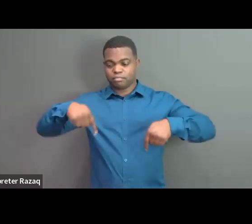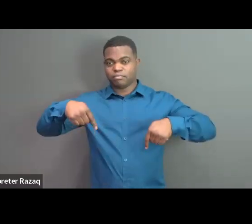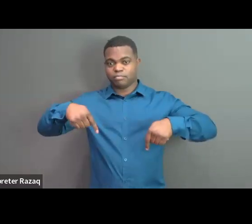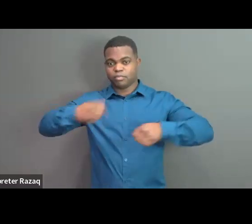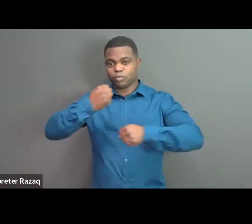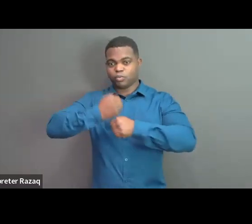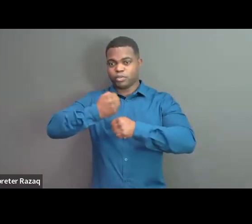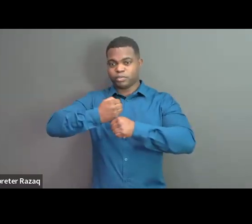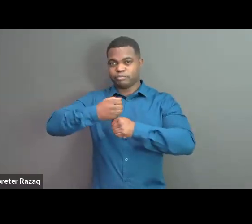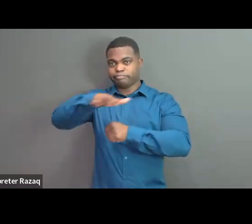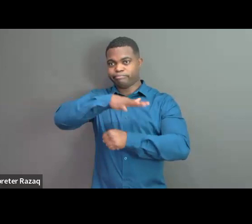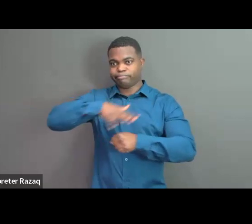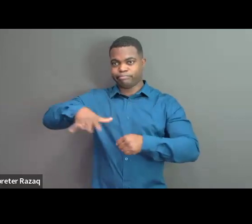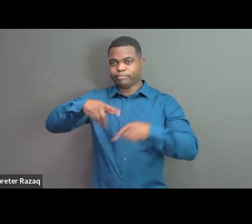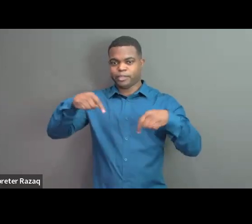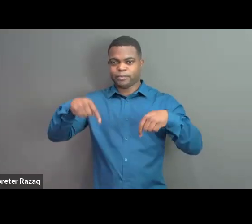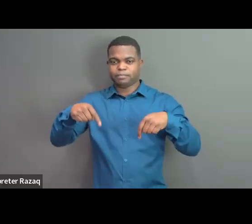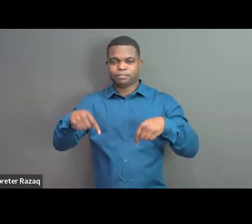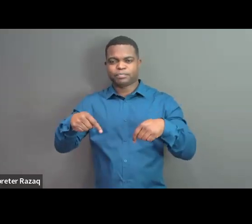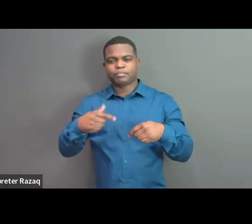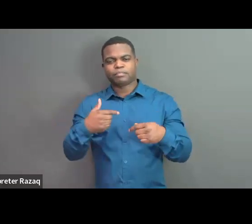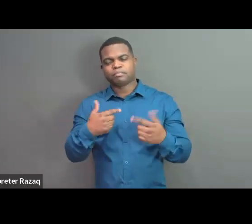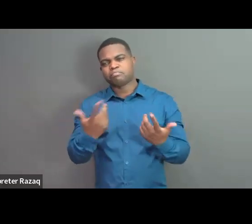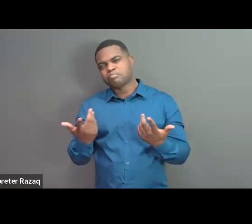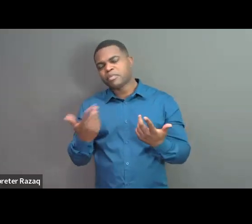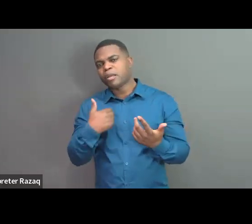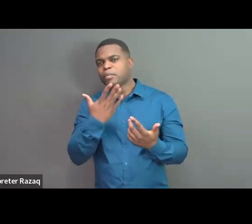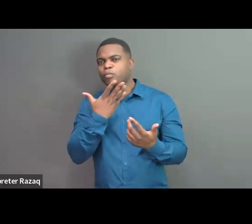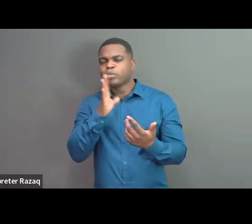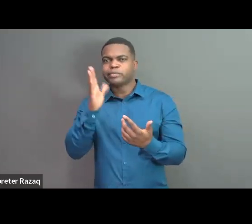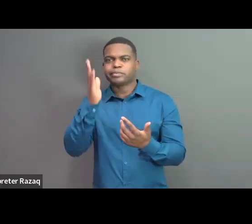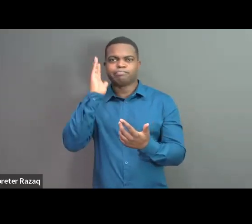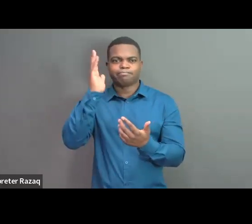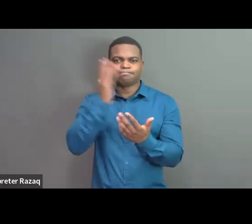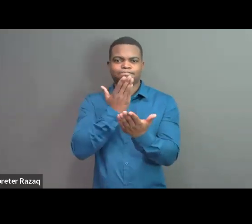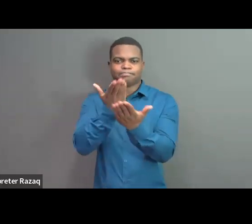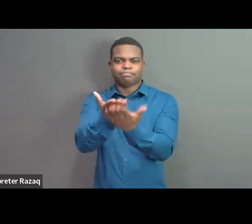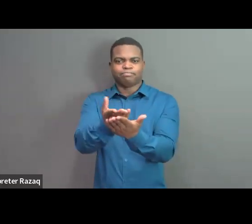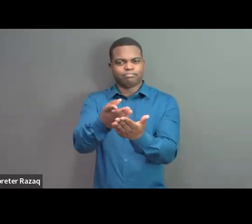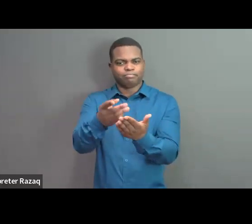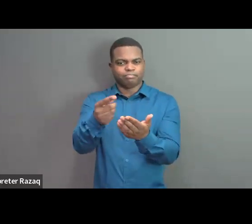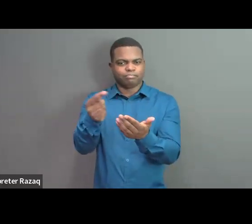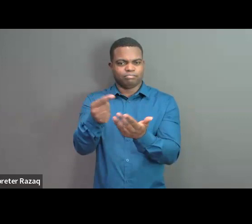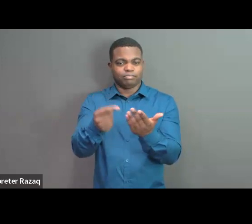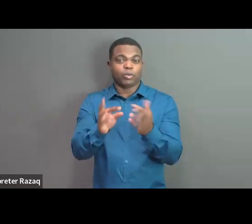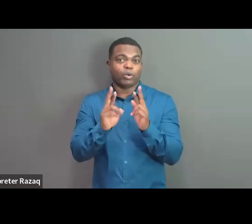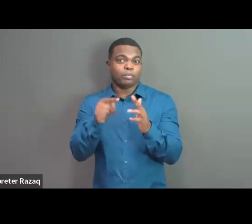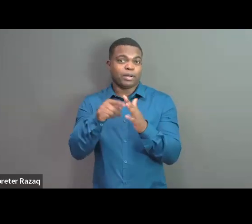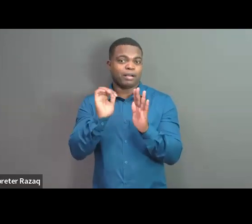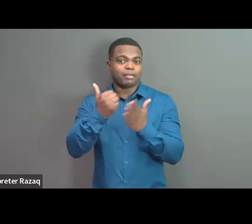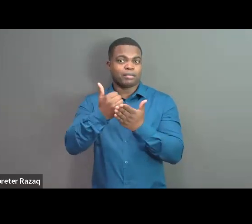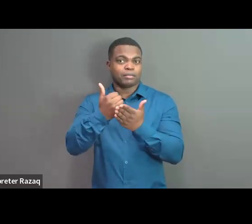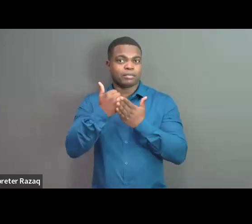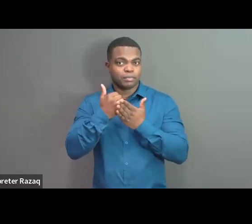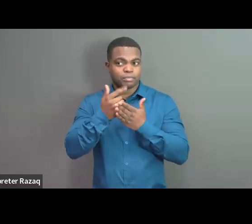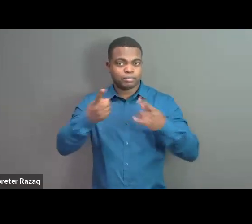solution to bridge the divide or to level down disparities, because I'd like to